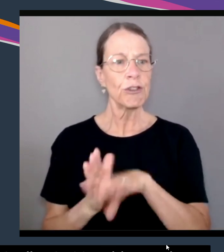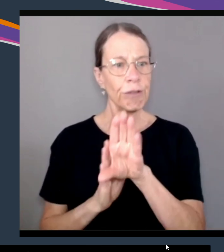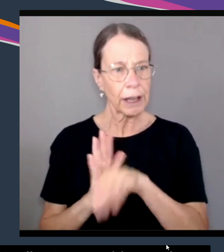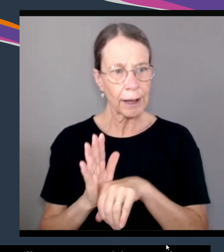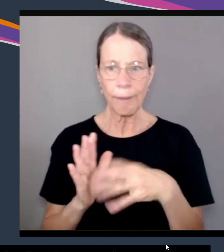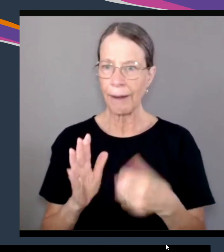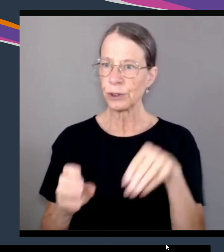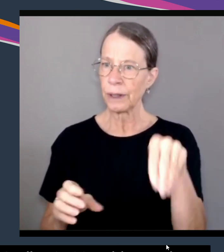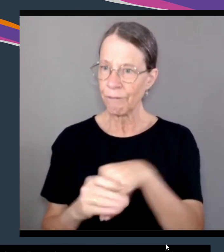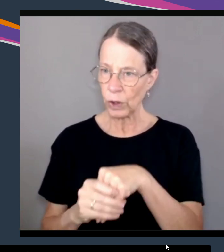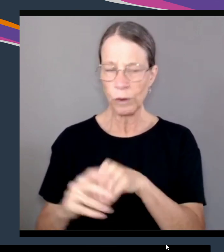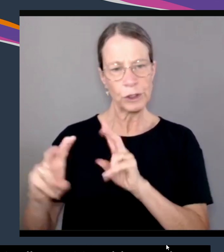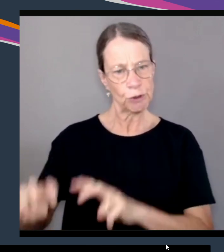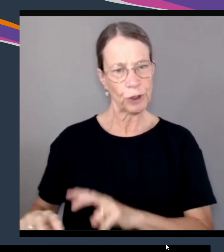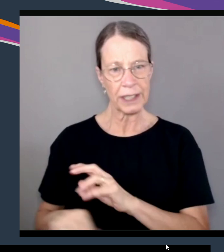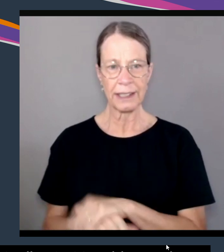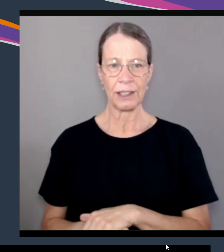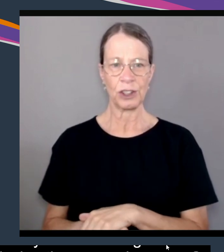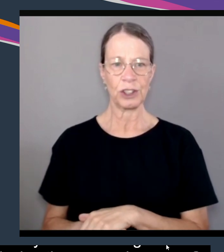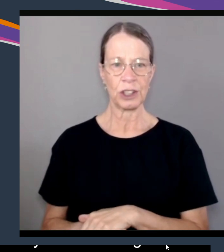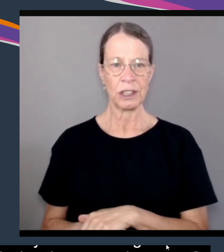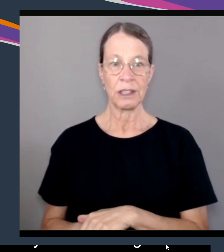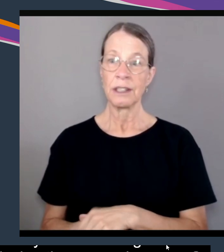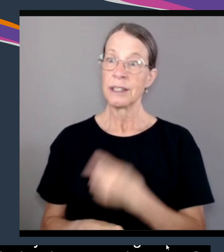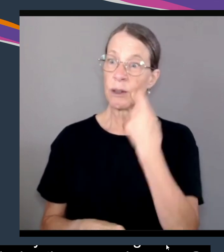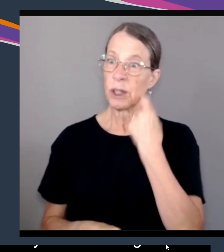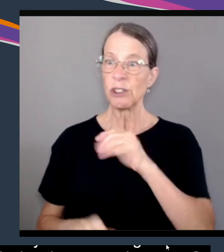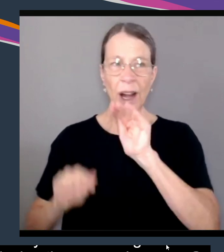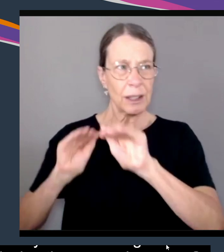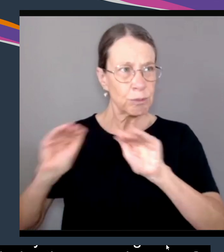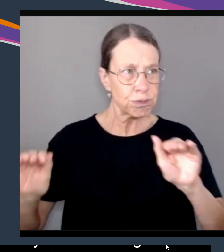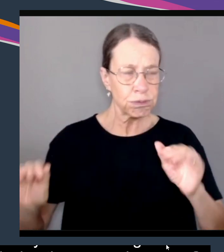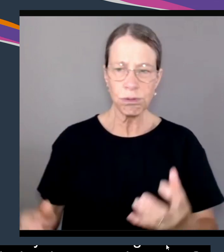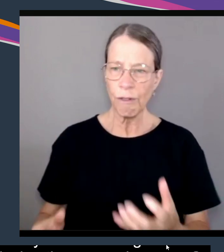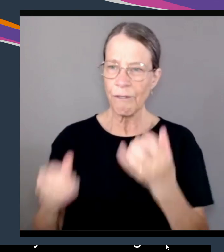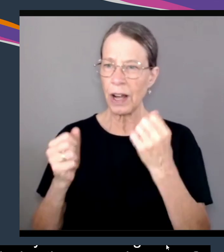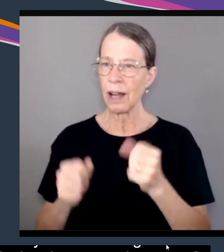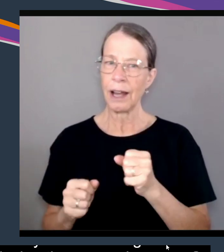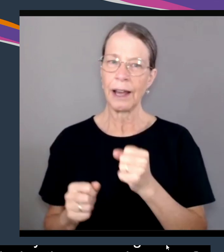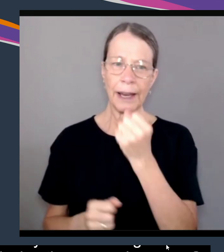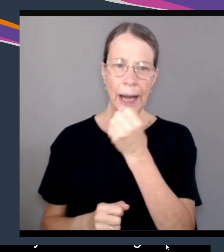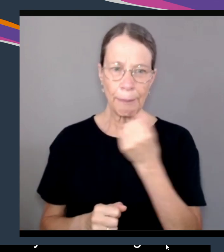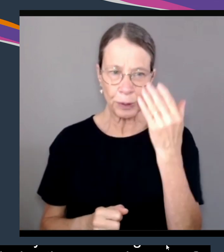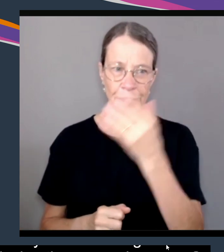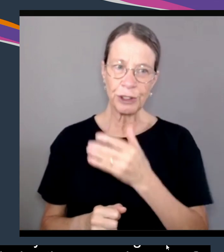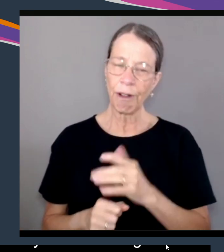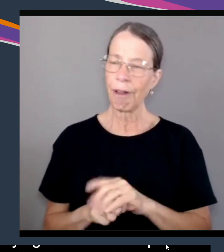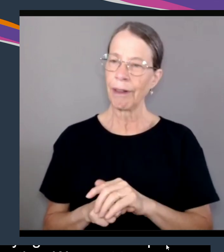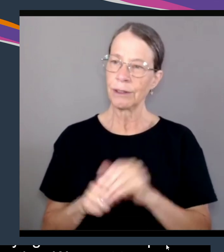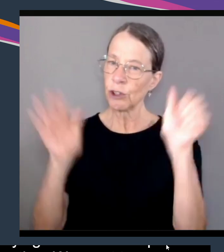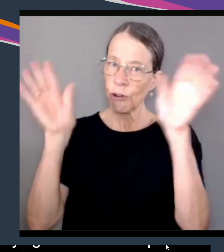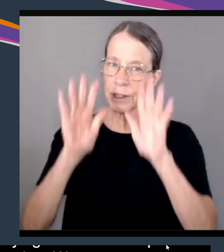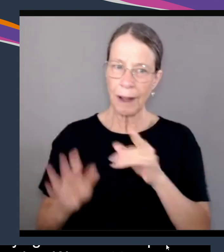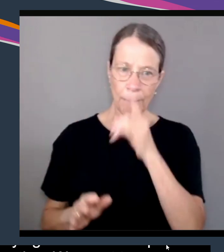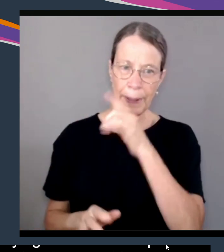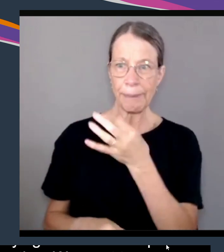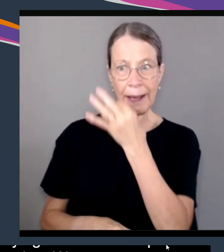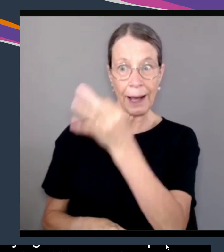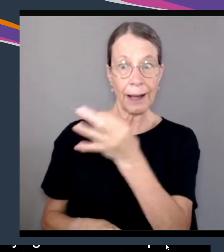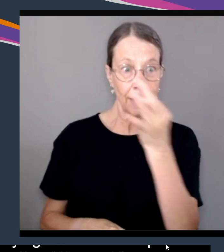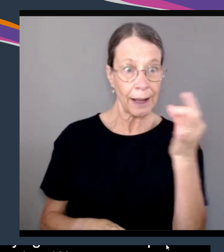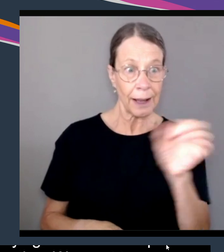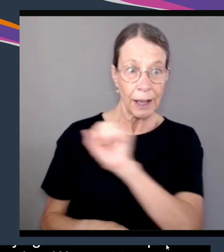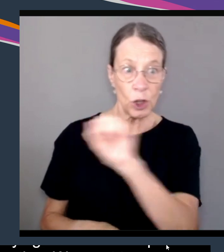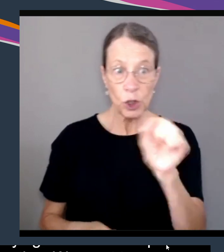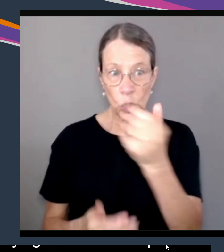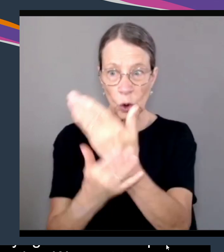many Aboriginal and Torres Strait Islander people as we could find and asked them, what is your story? And because that is something they've never been